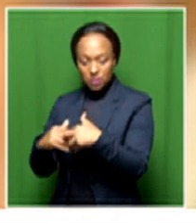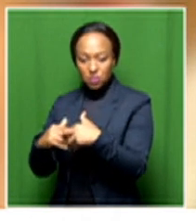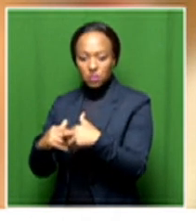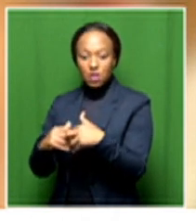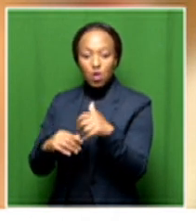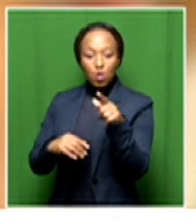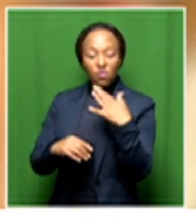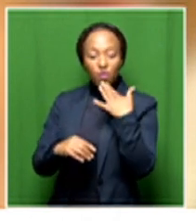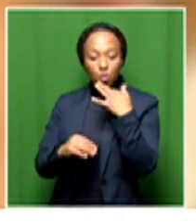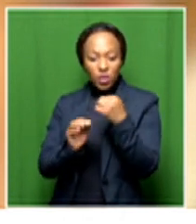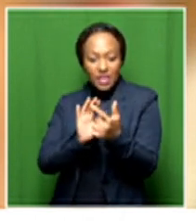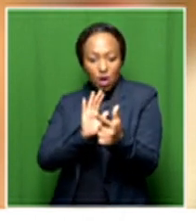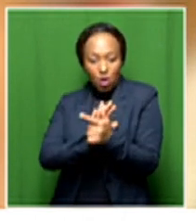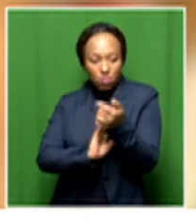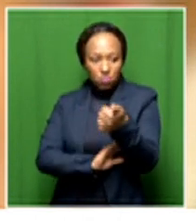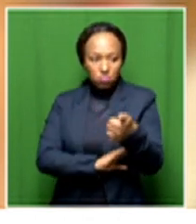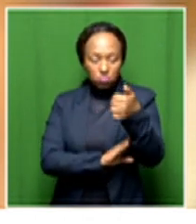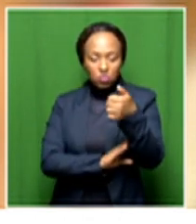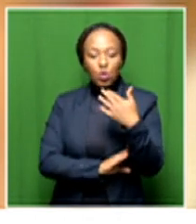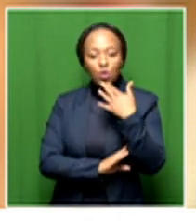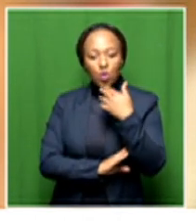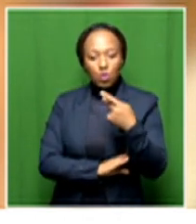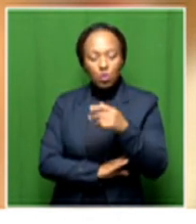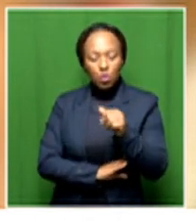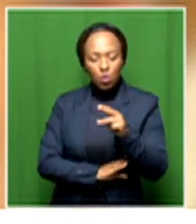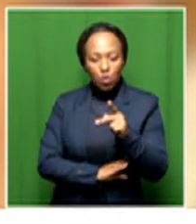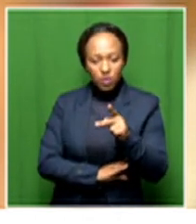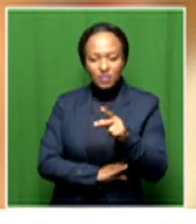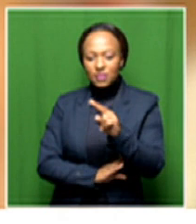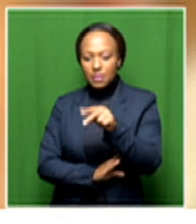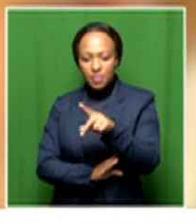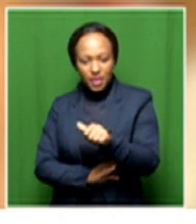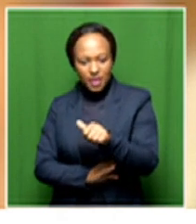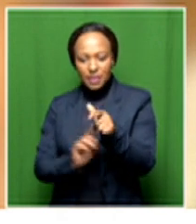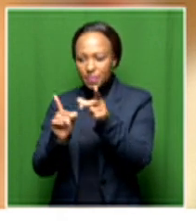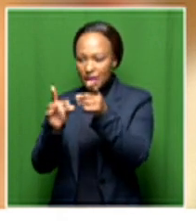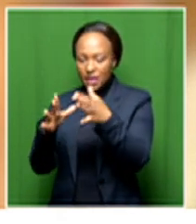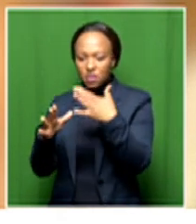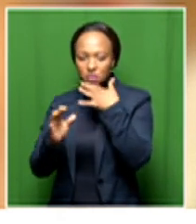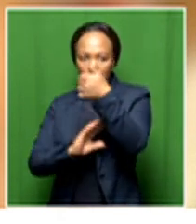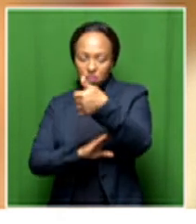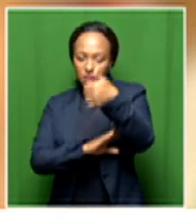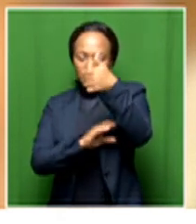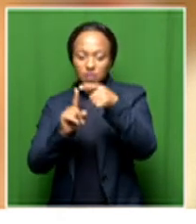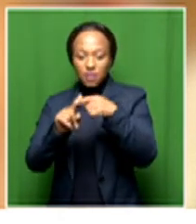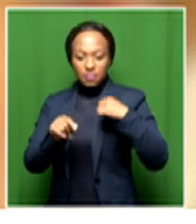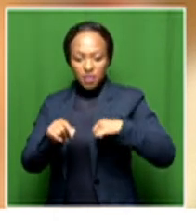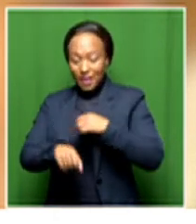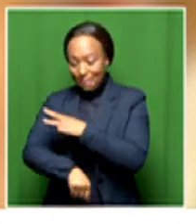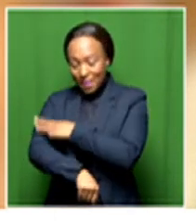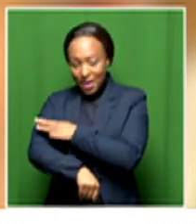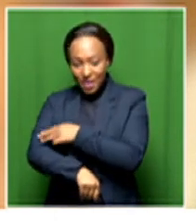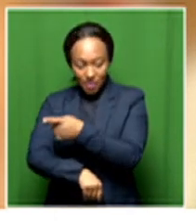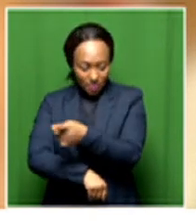enforcement authorities, and it also requires heads of departments and director generals and municipal managers